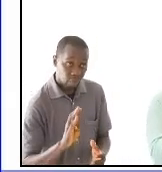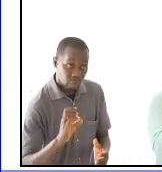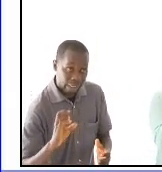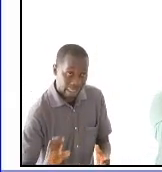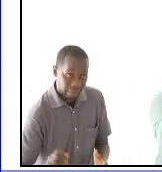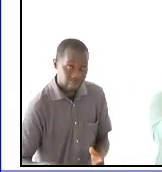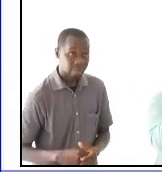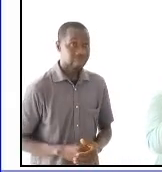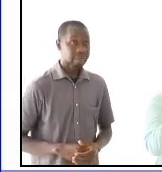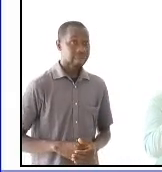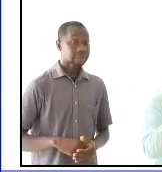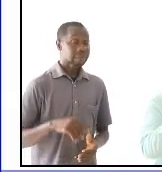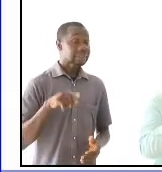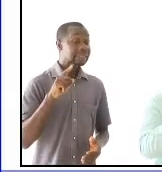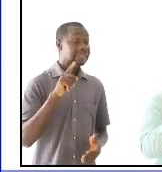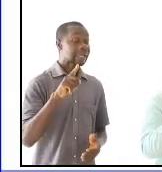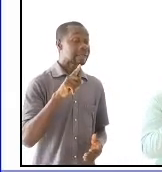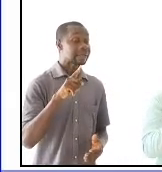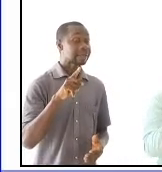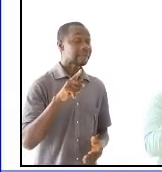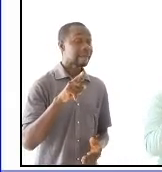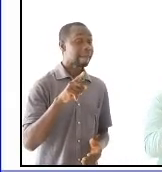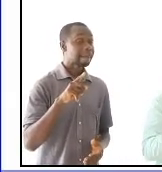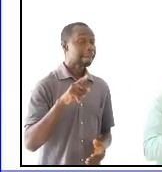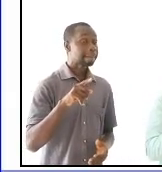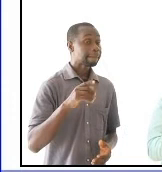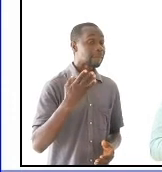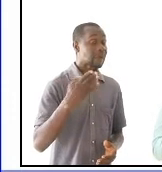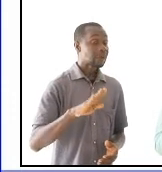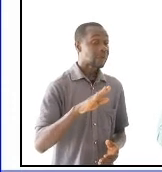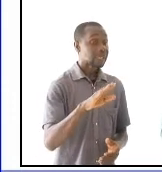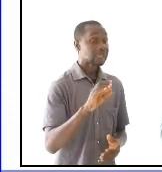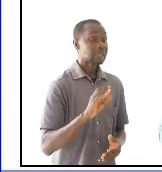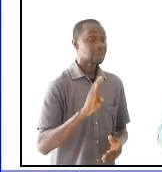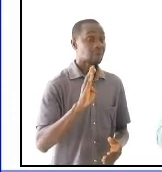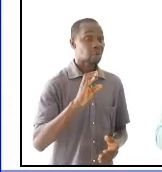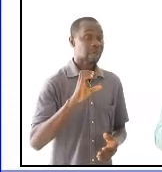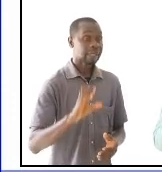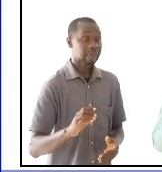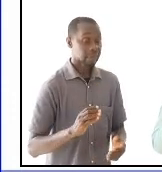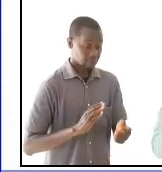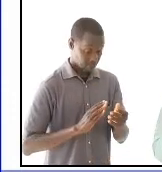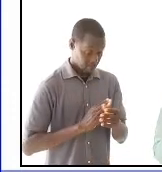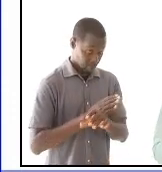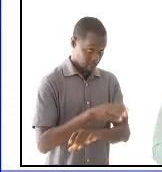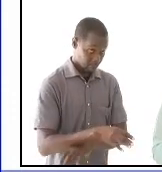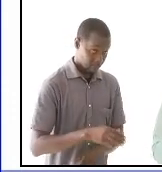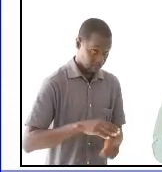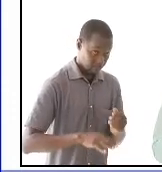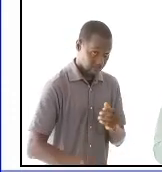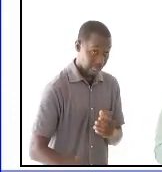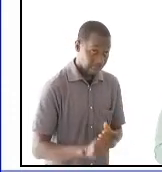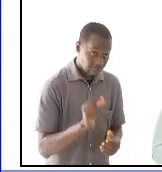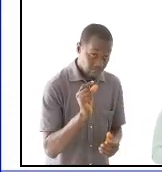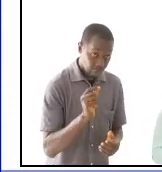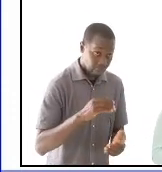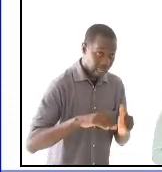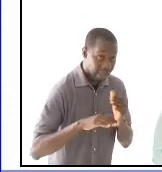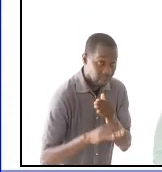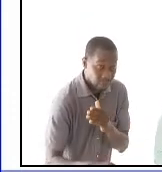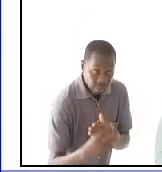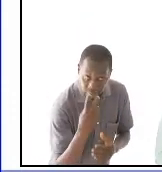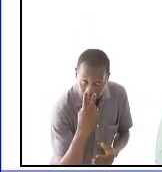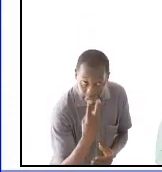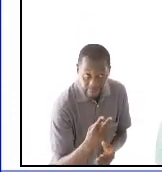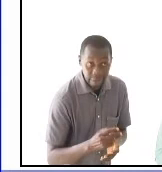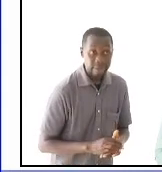And then once they reach the Bowman's capsule, they continue down the tube. At the bottom, you can